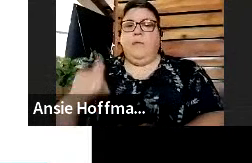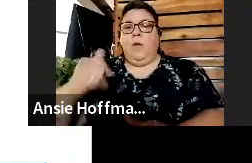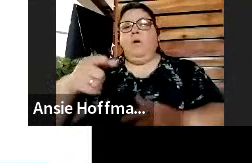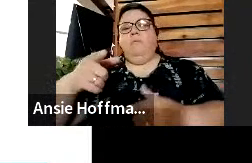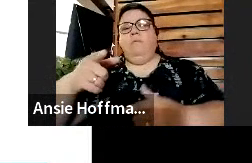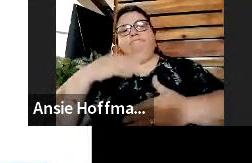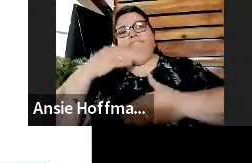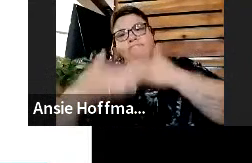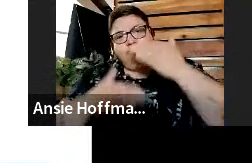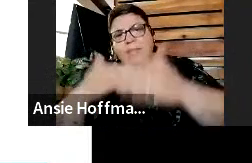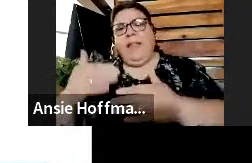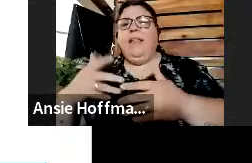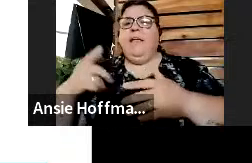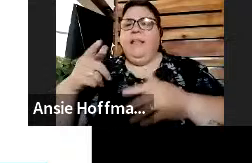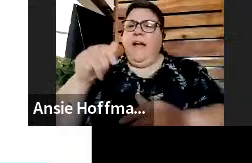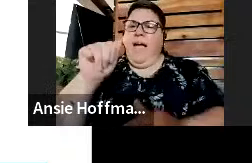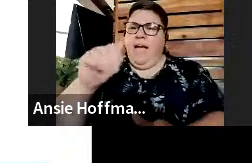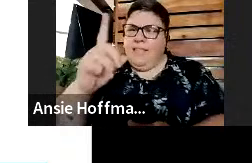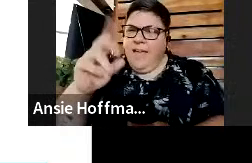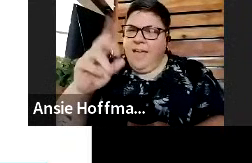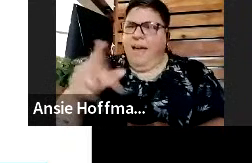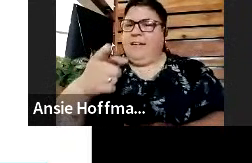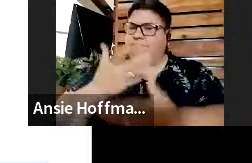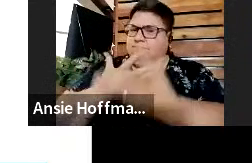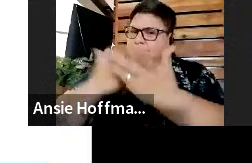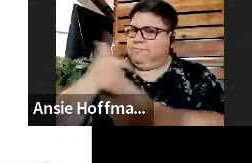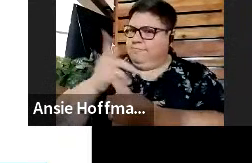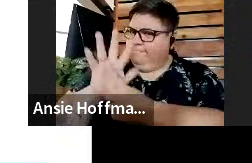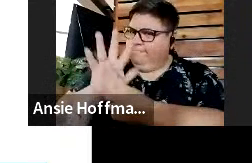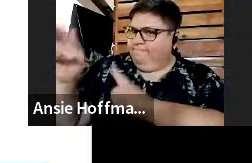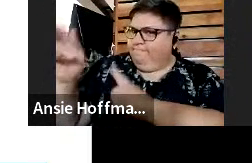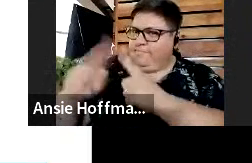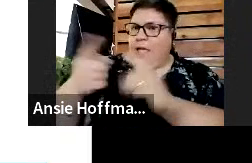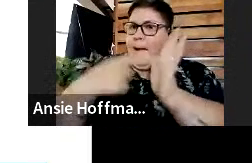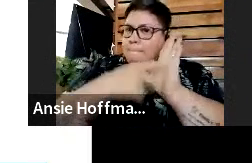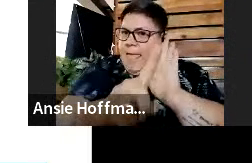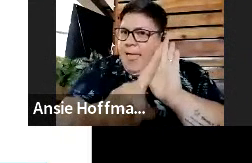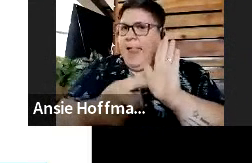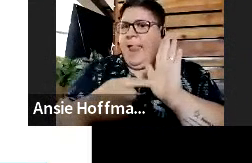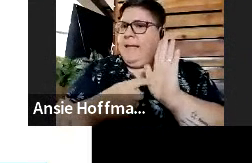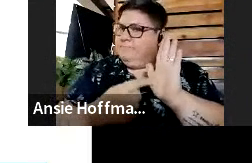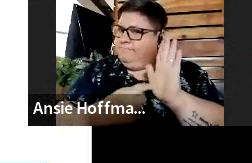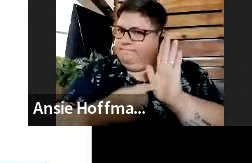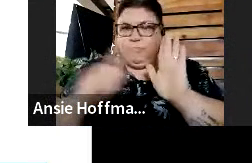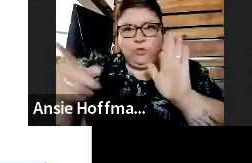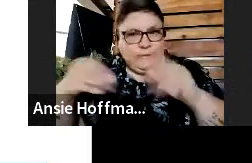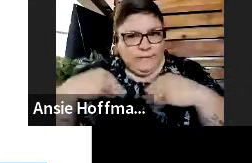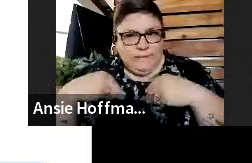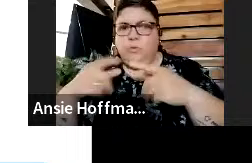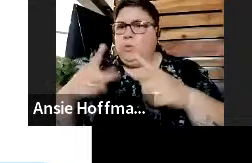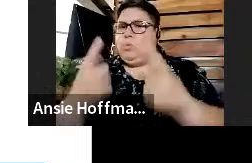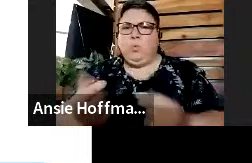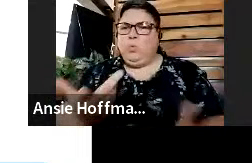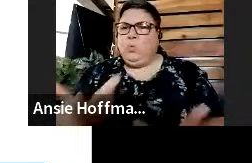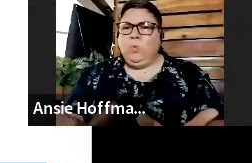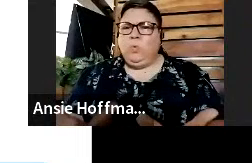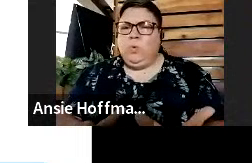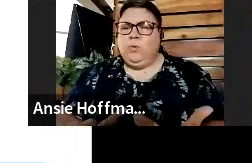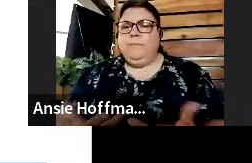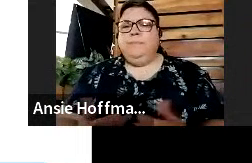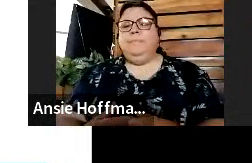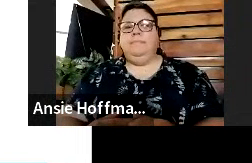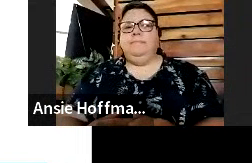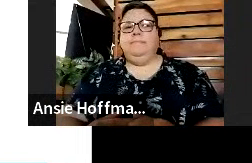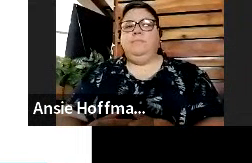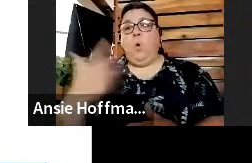through ADR, or you have missed the deadlines for submission for an appeal. What do you do? Or you choose the